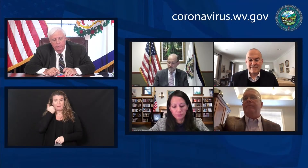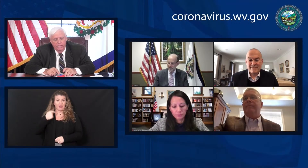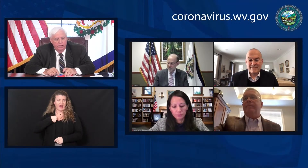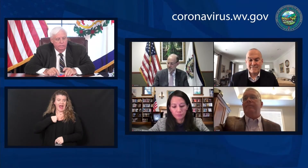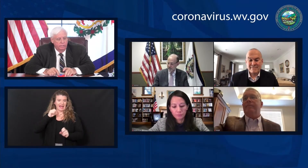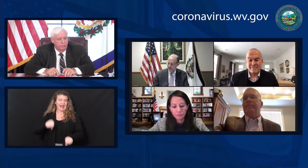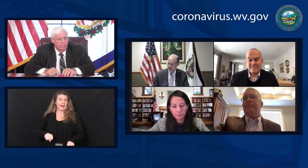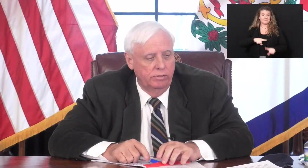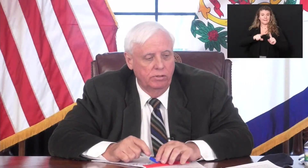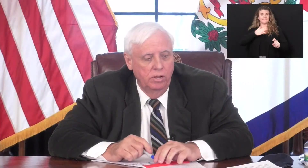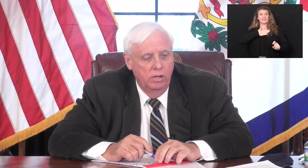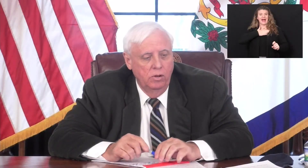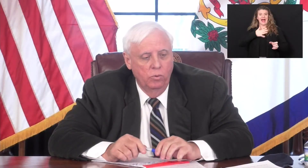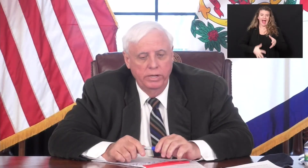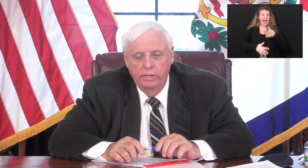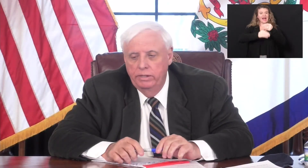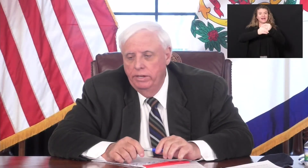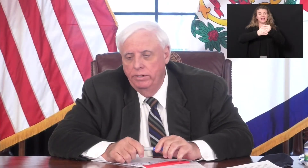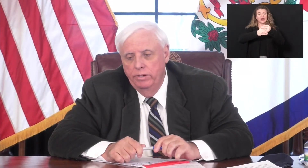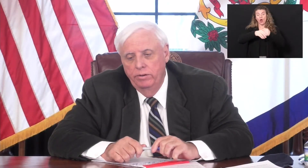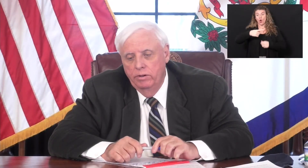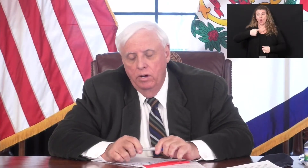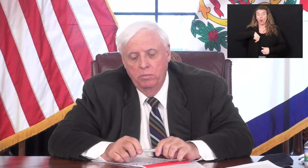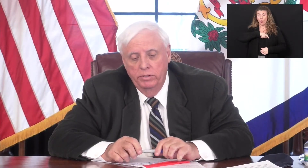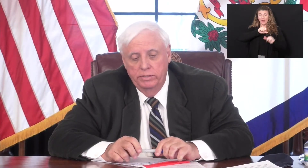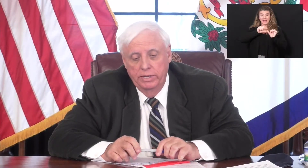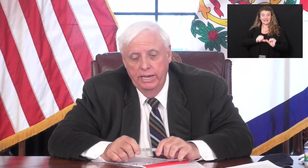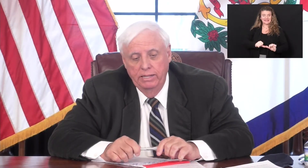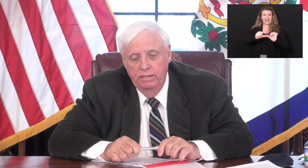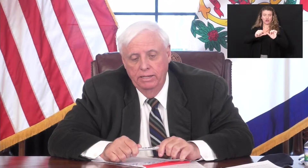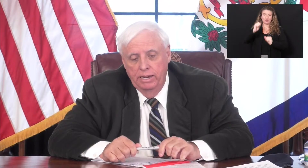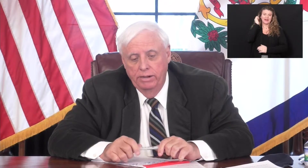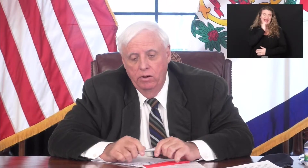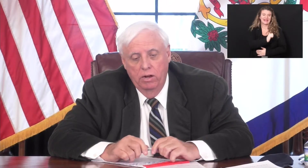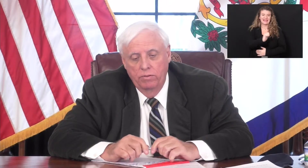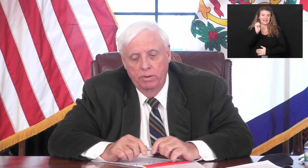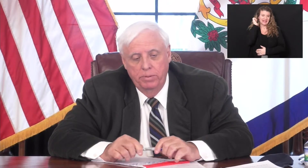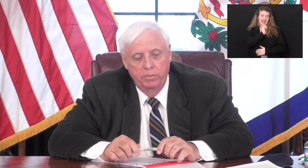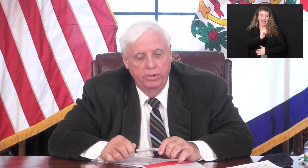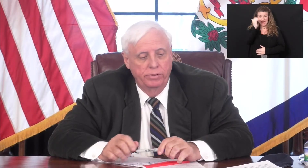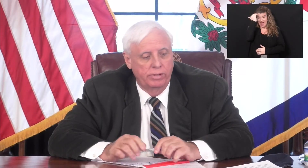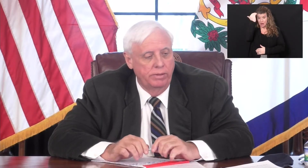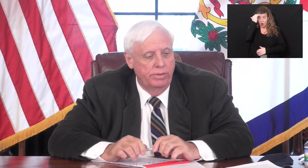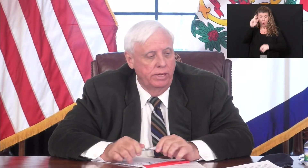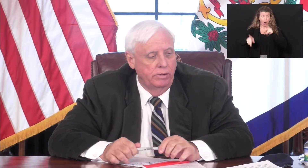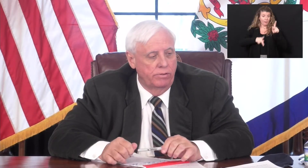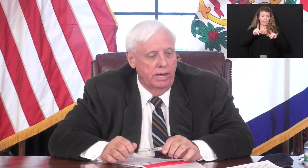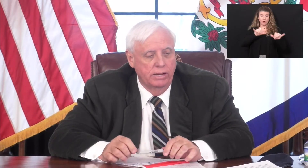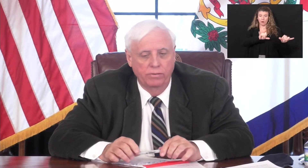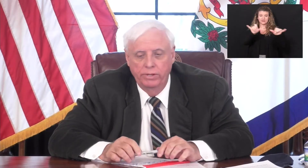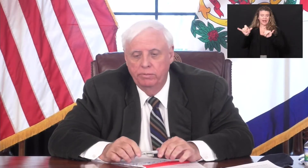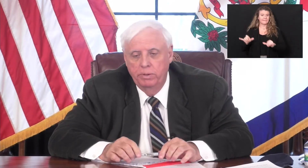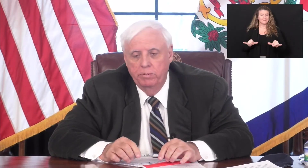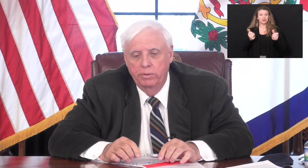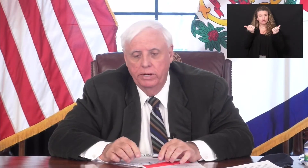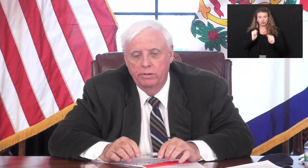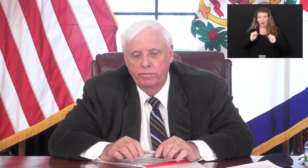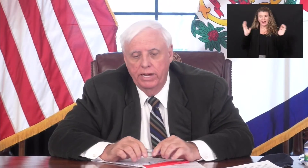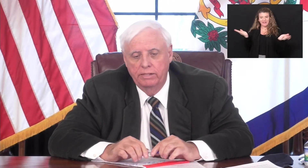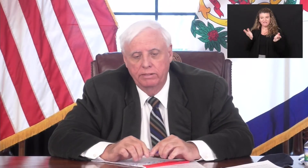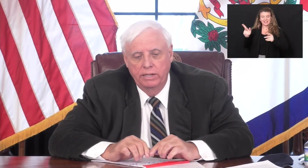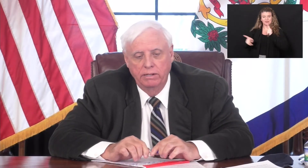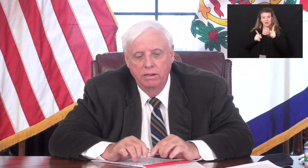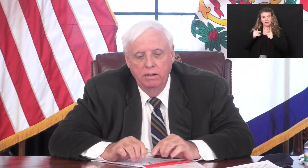thing I would add is just this. We continue almost daily, and I know all of our people do the same thing, to try to convince people to